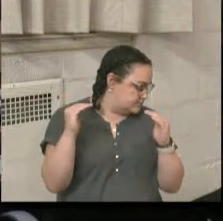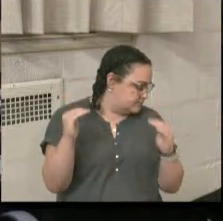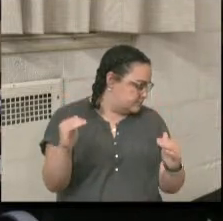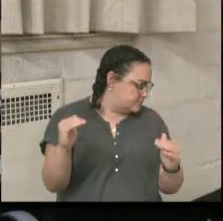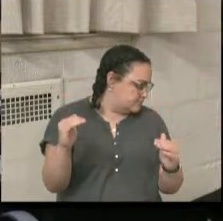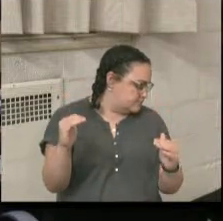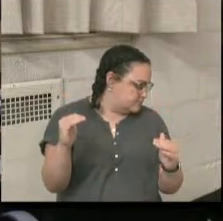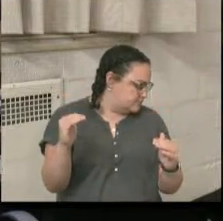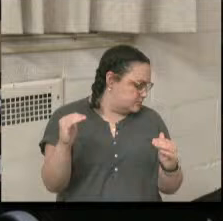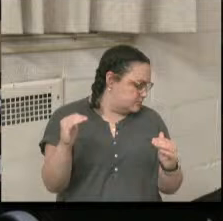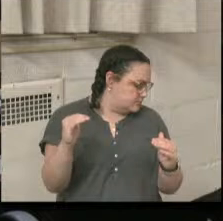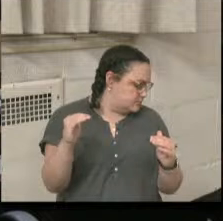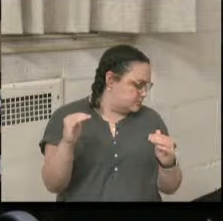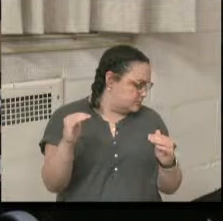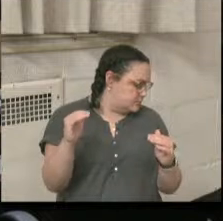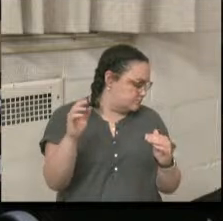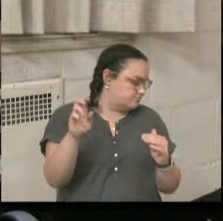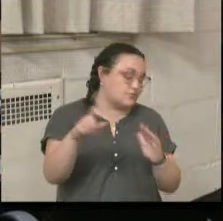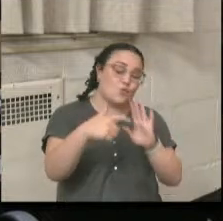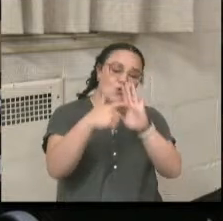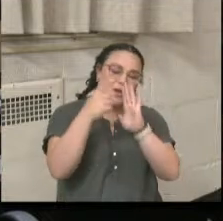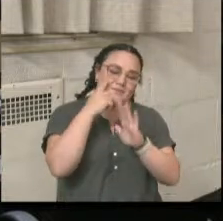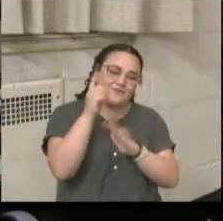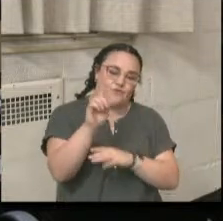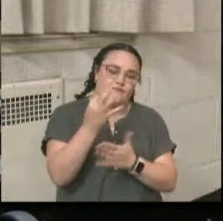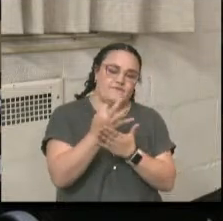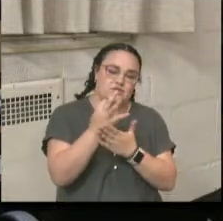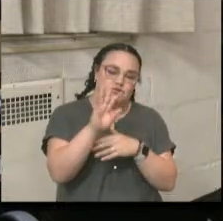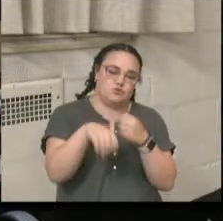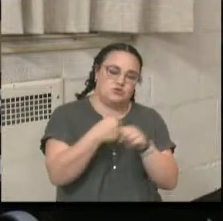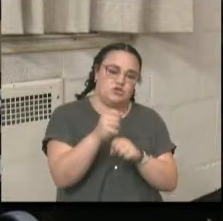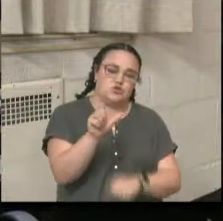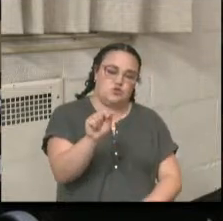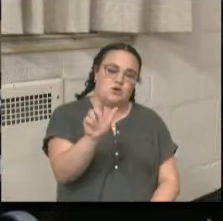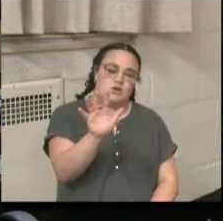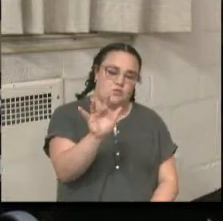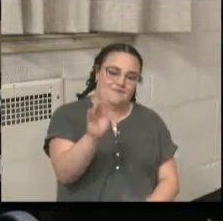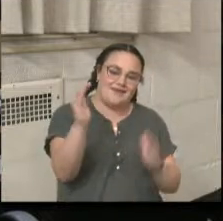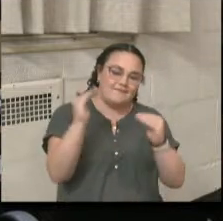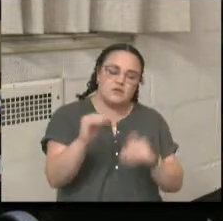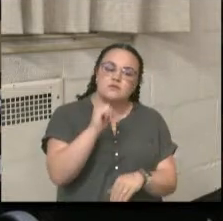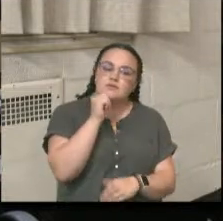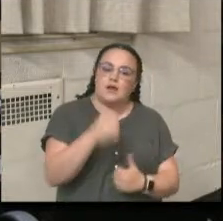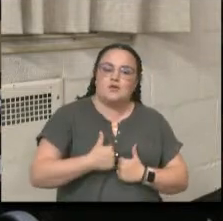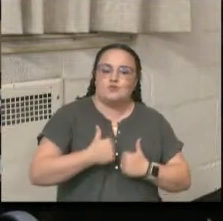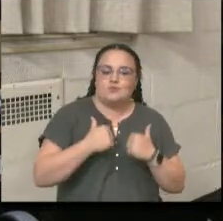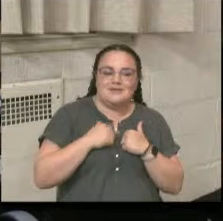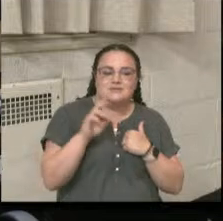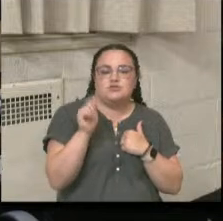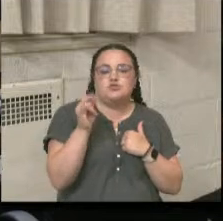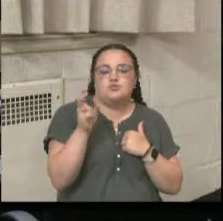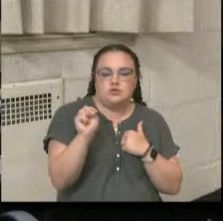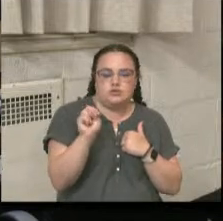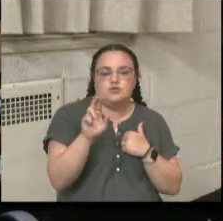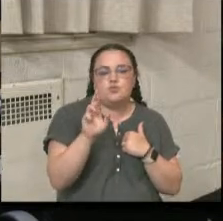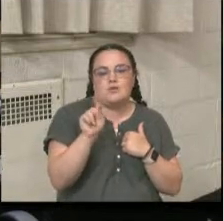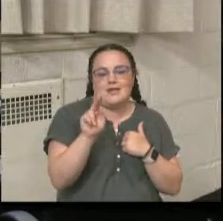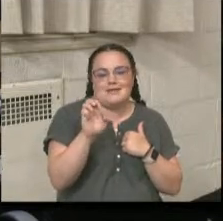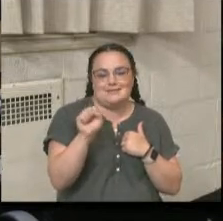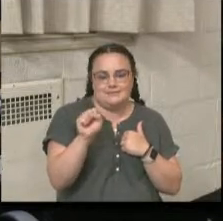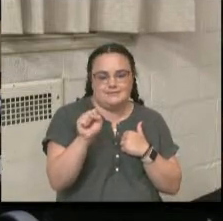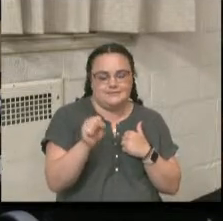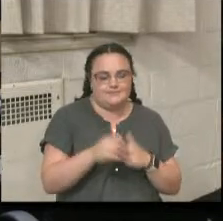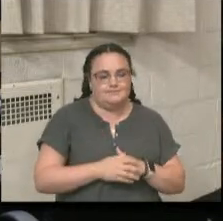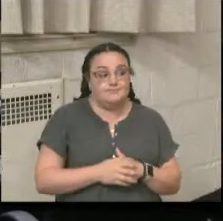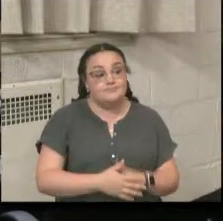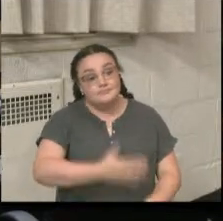2025. And 6.9 fiscal year 2025 non-resident tuition rates. Thank you.